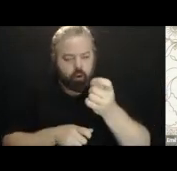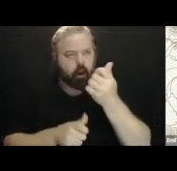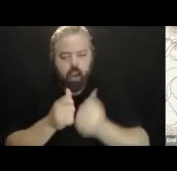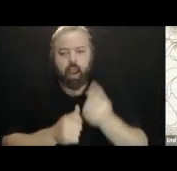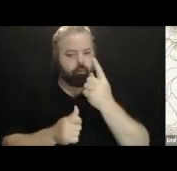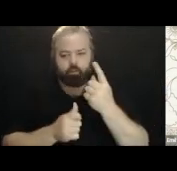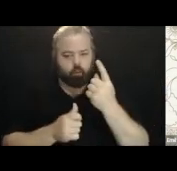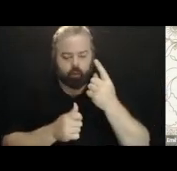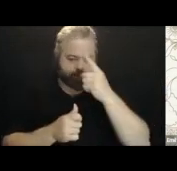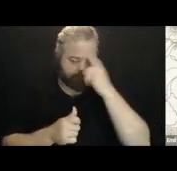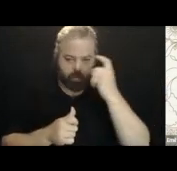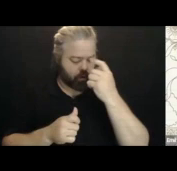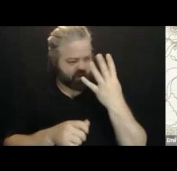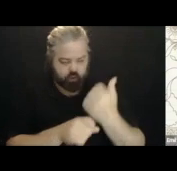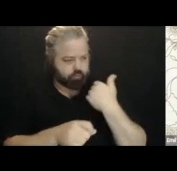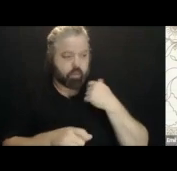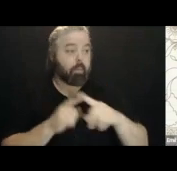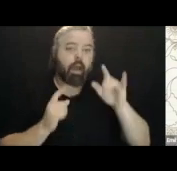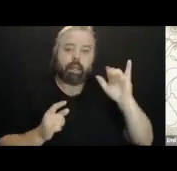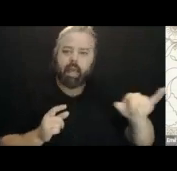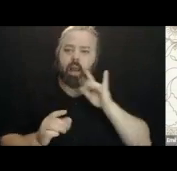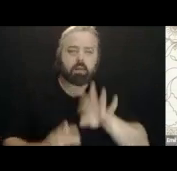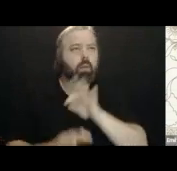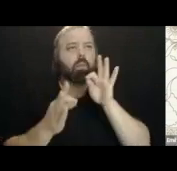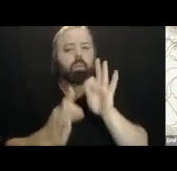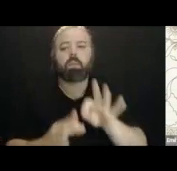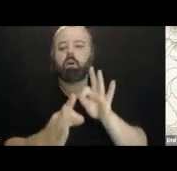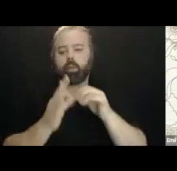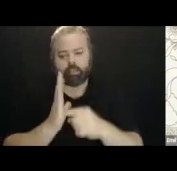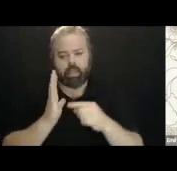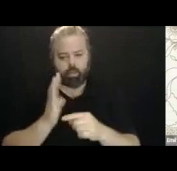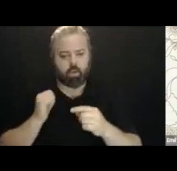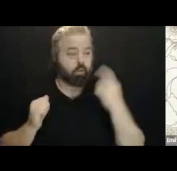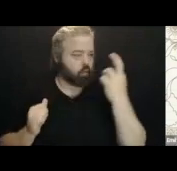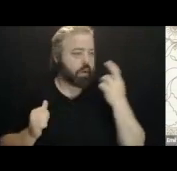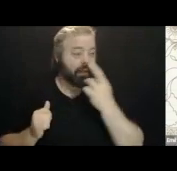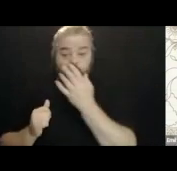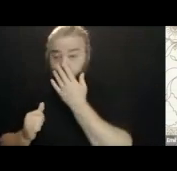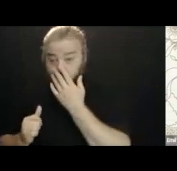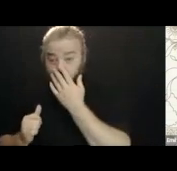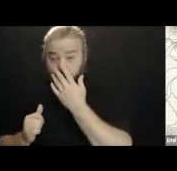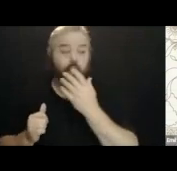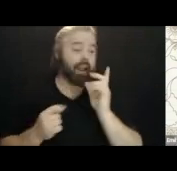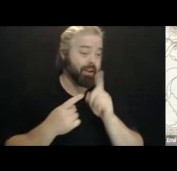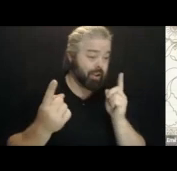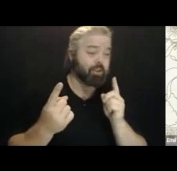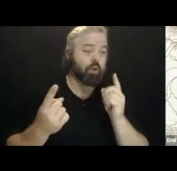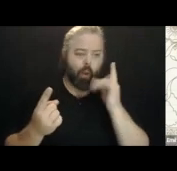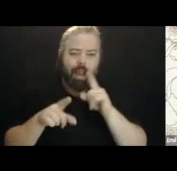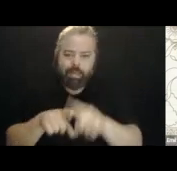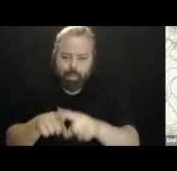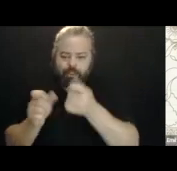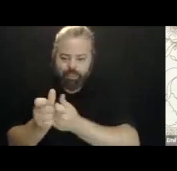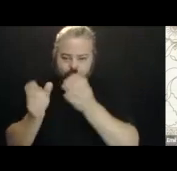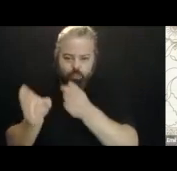the quintessential example of why color and contrast is subjective. It is based on